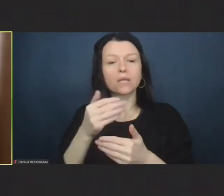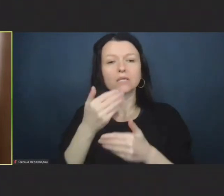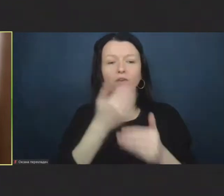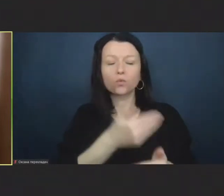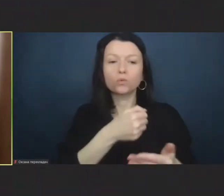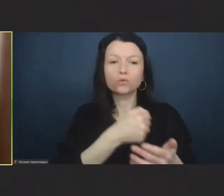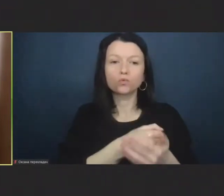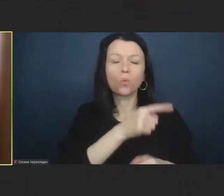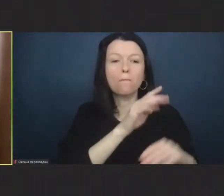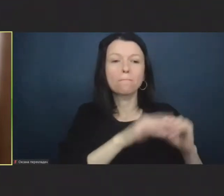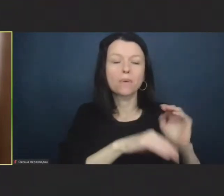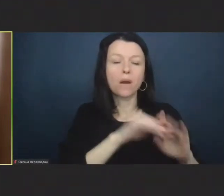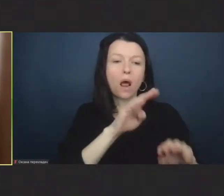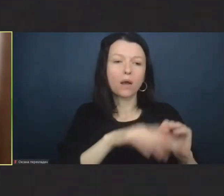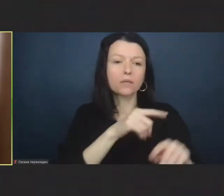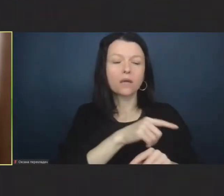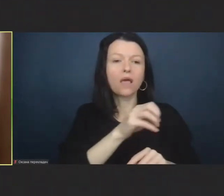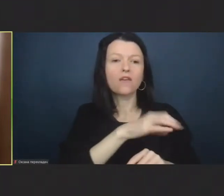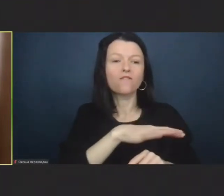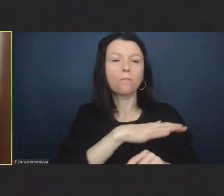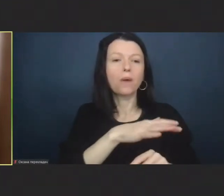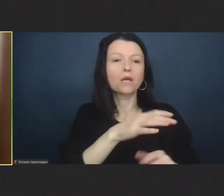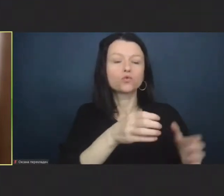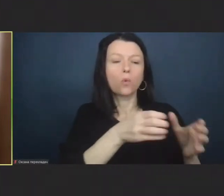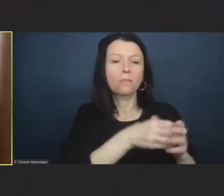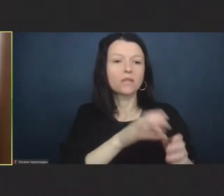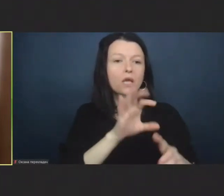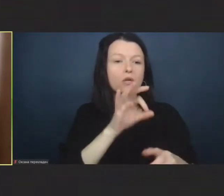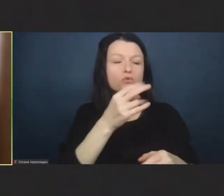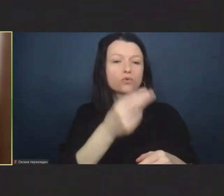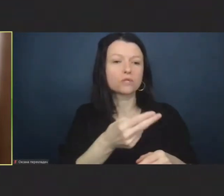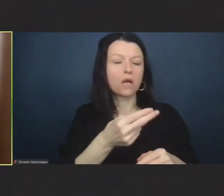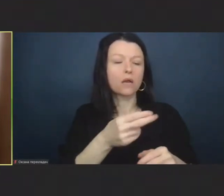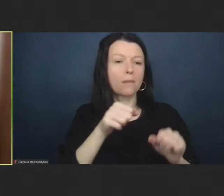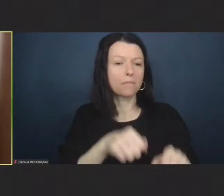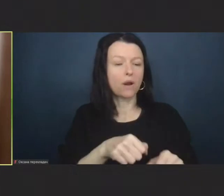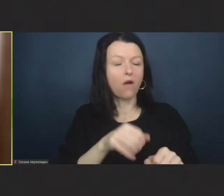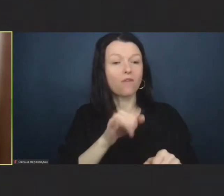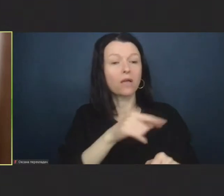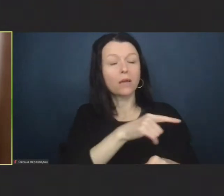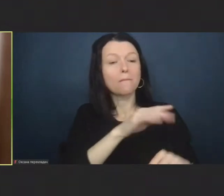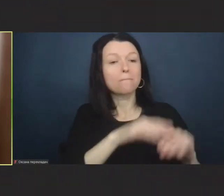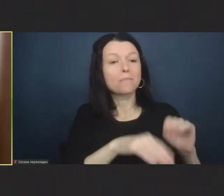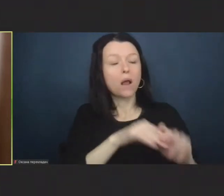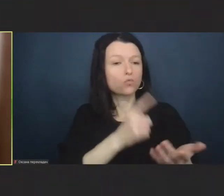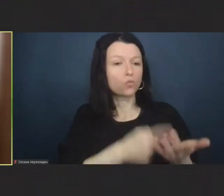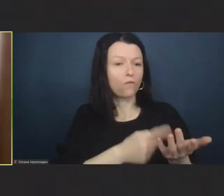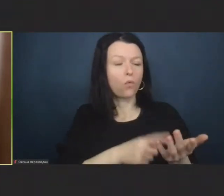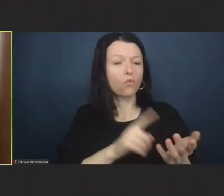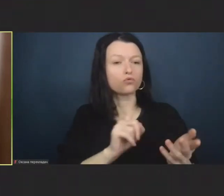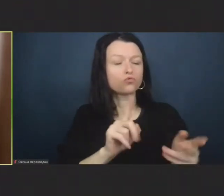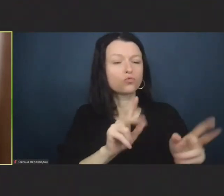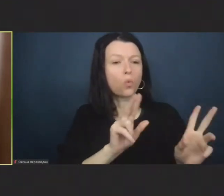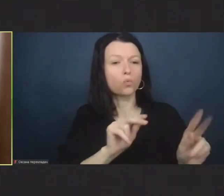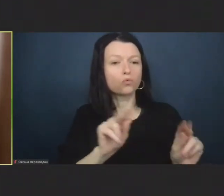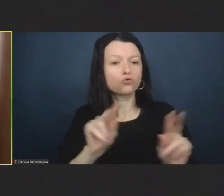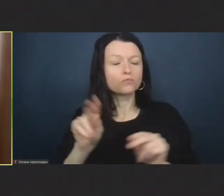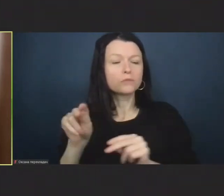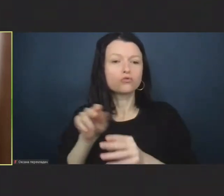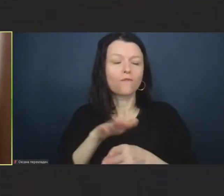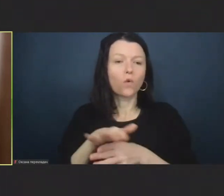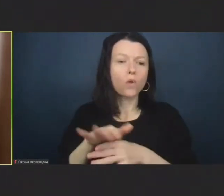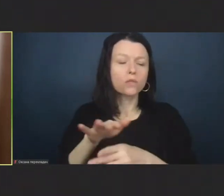implement these duties. The Social Charter is very important here. The expertise